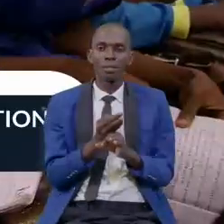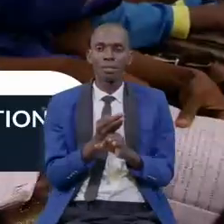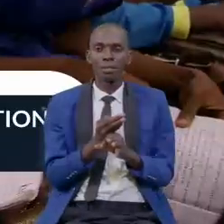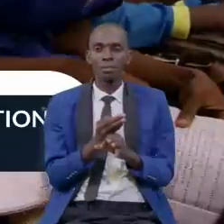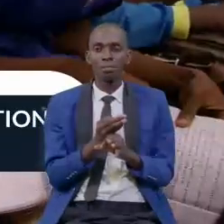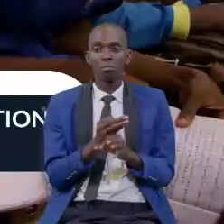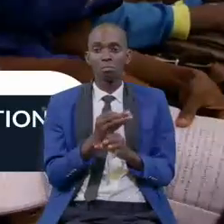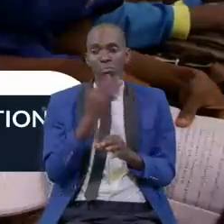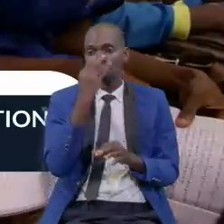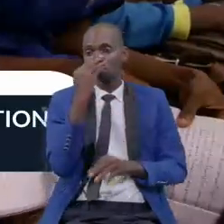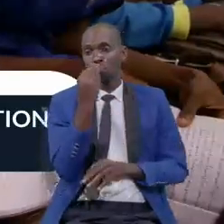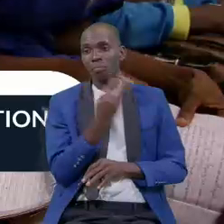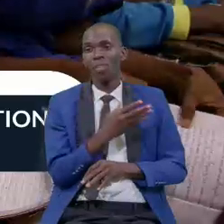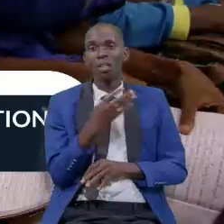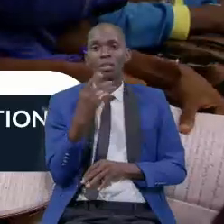Despite